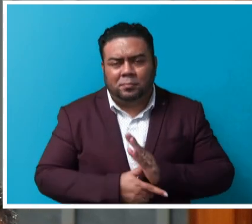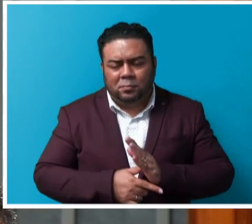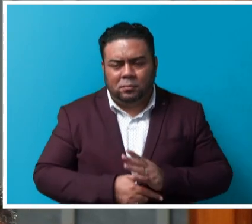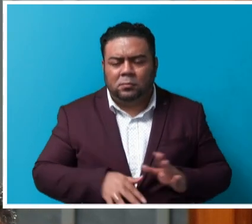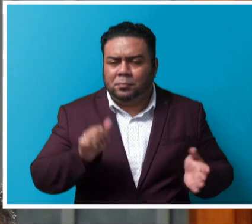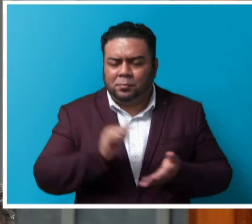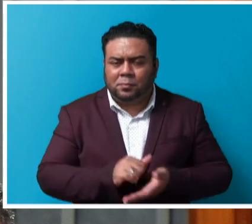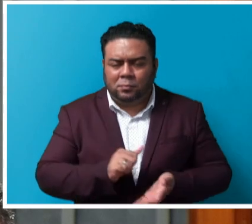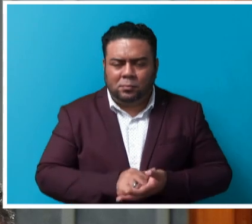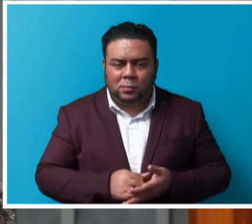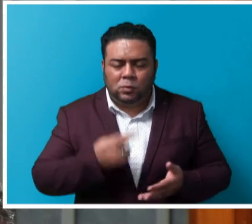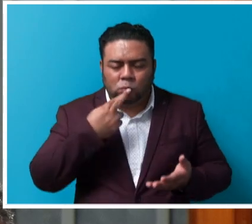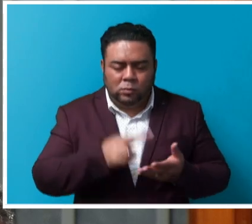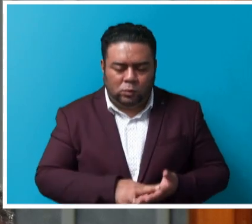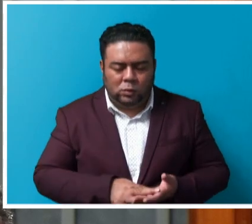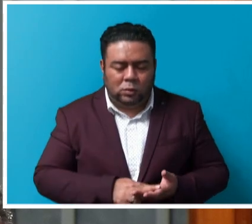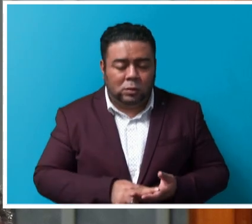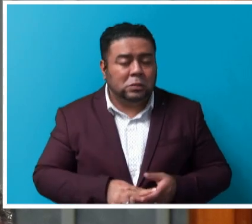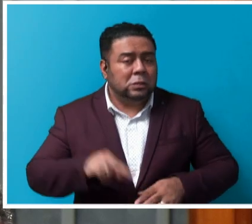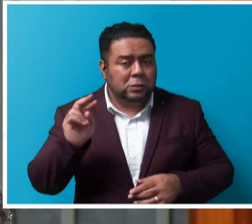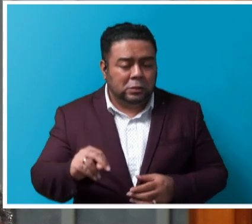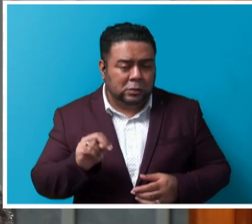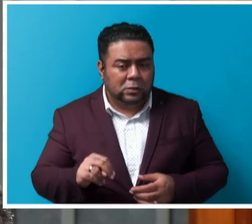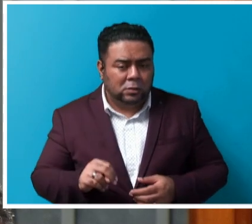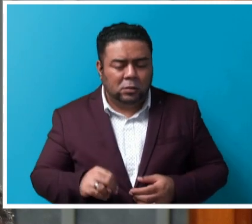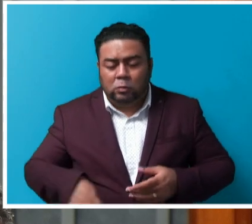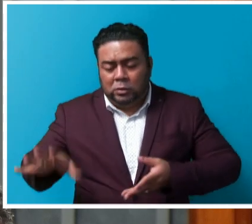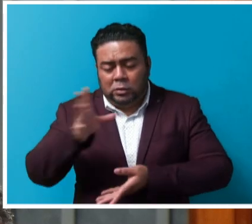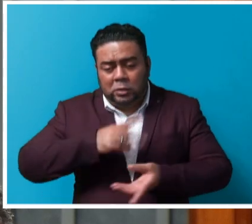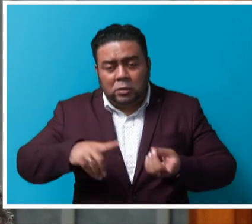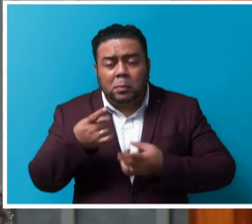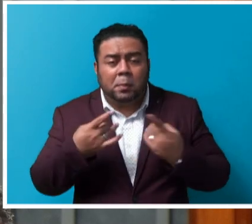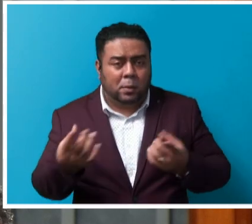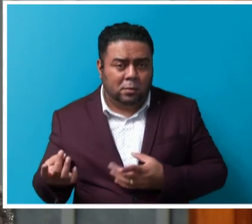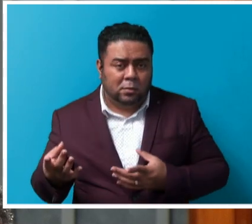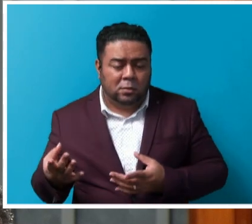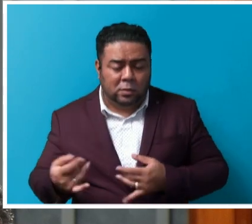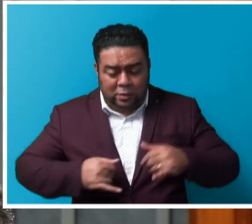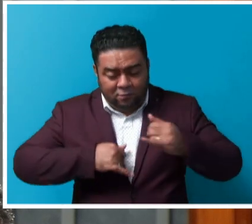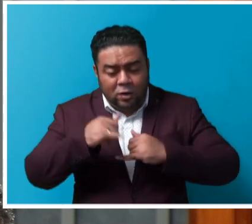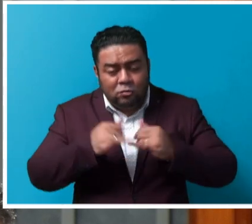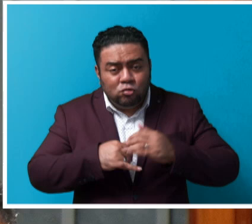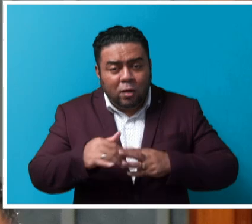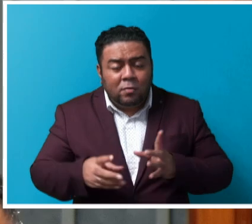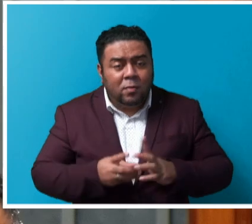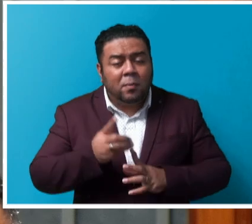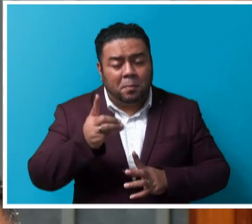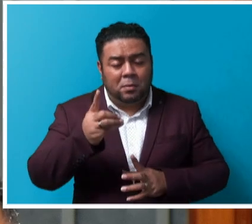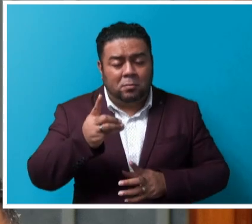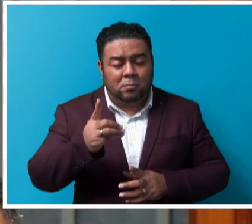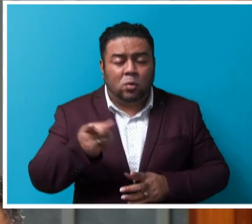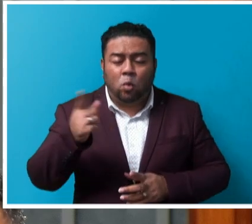responses to their needs, whether it is disaster preparedness, infrastructure development,